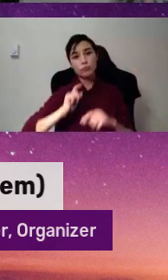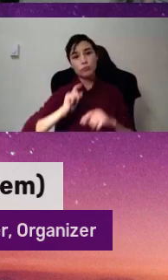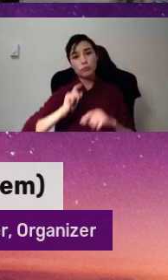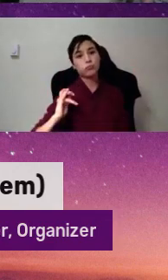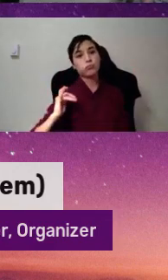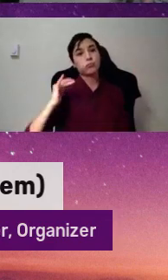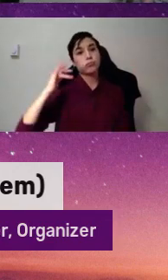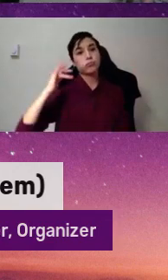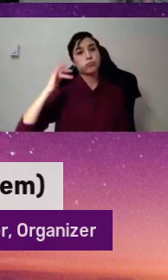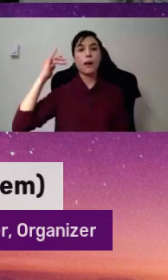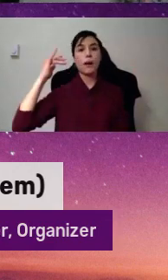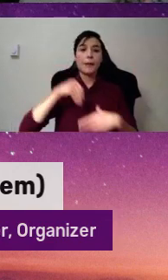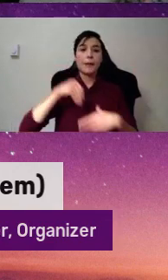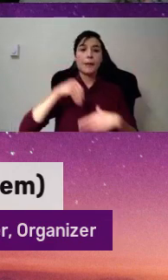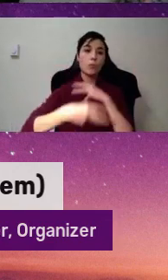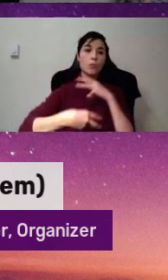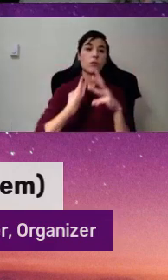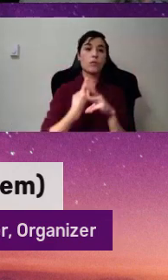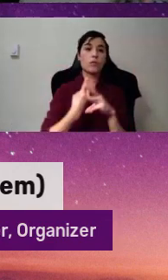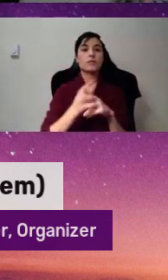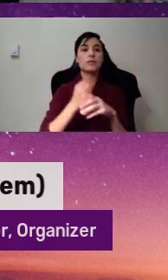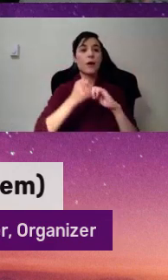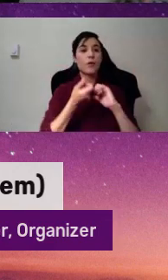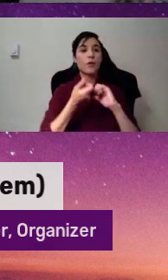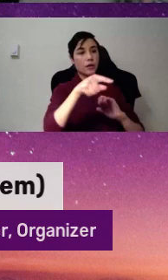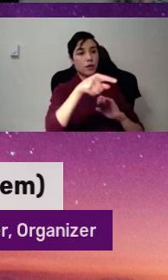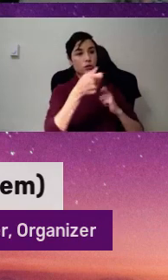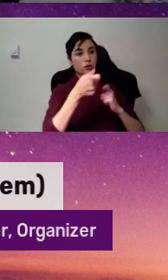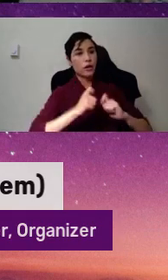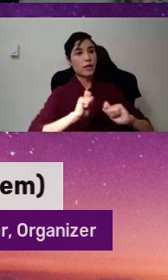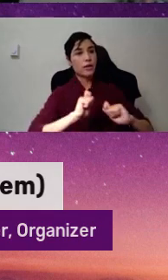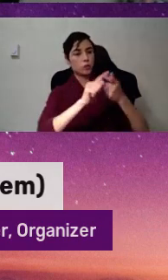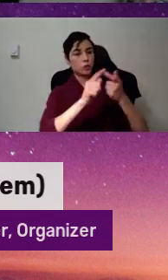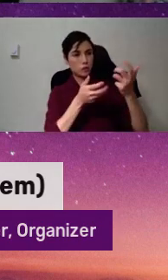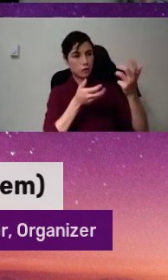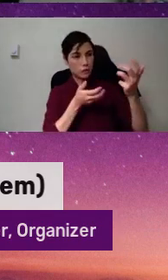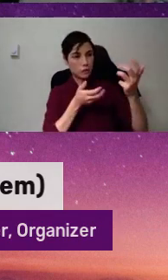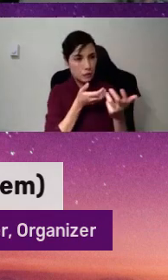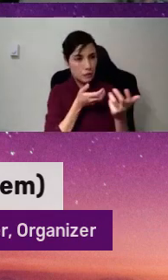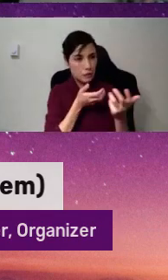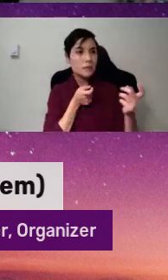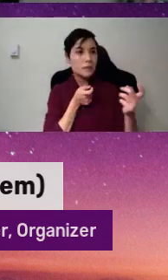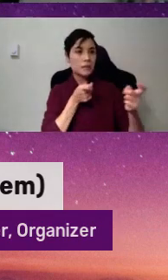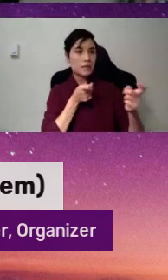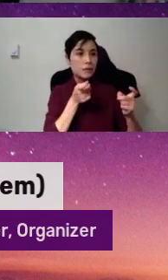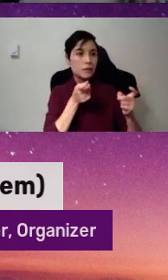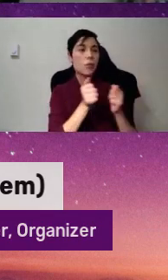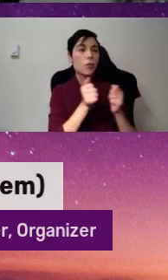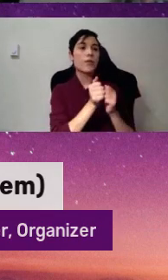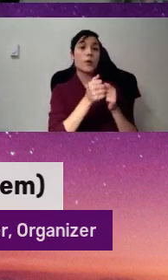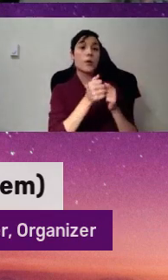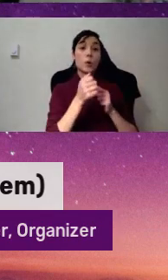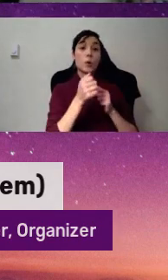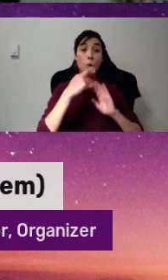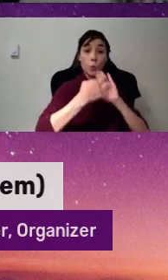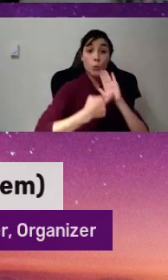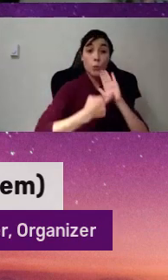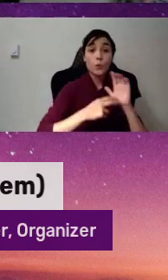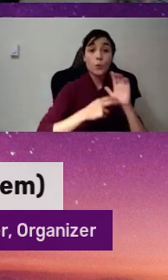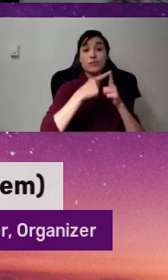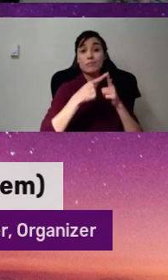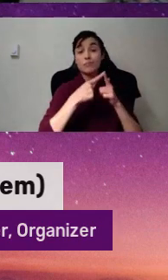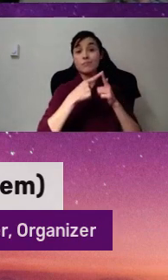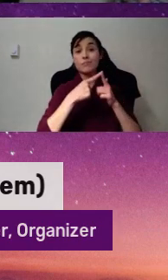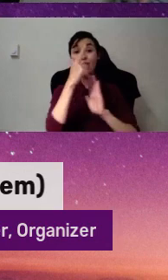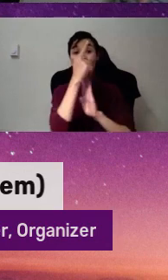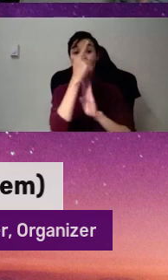negotiating, learning, fighting against some of the rules, regulations, laws, bullshit, if I can